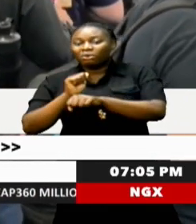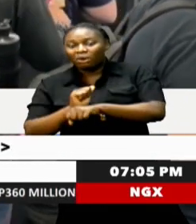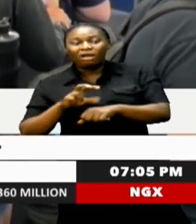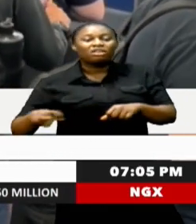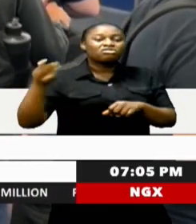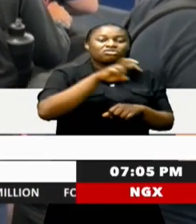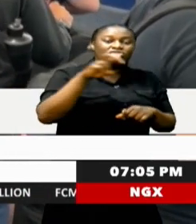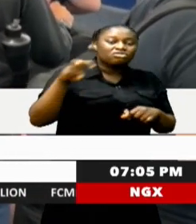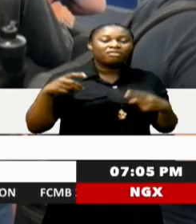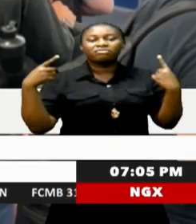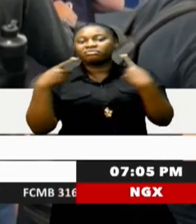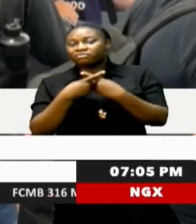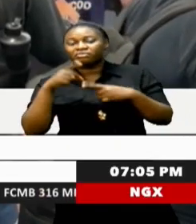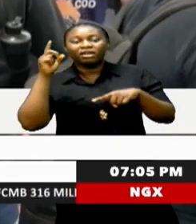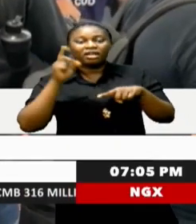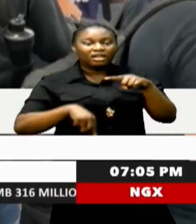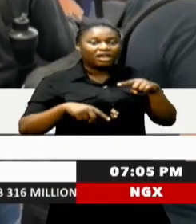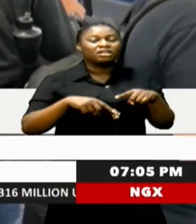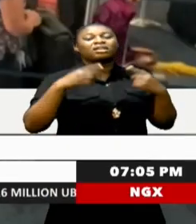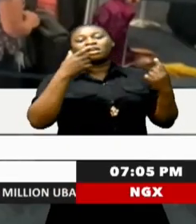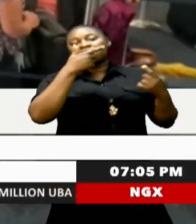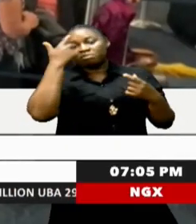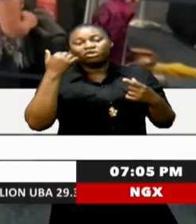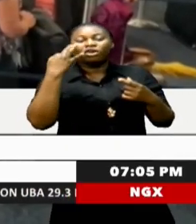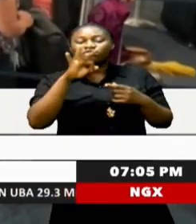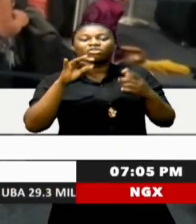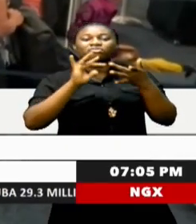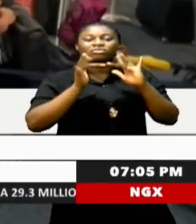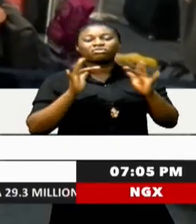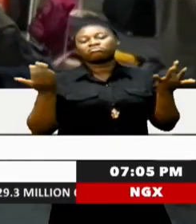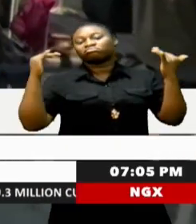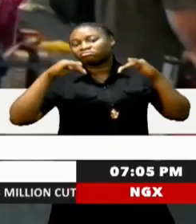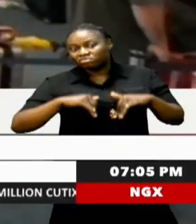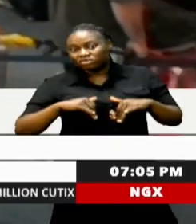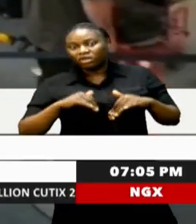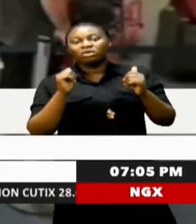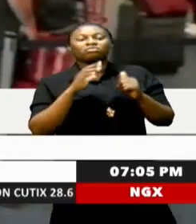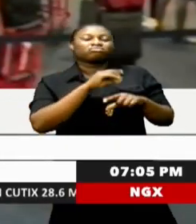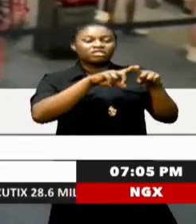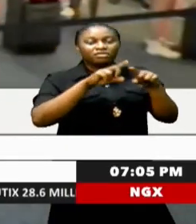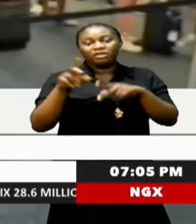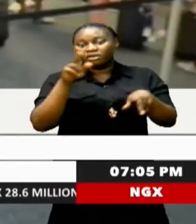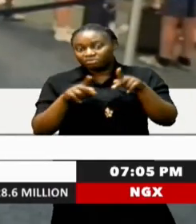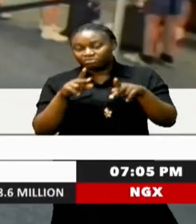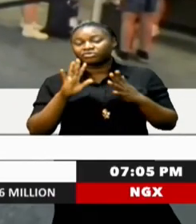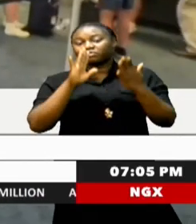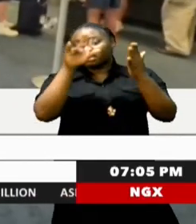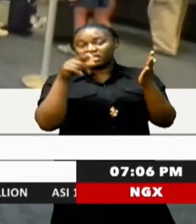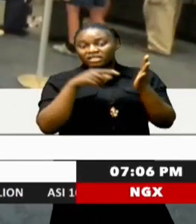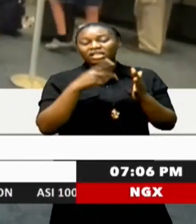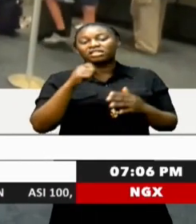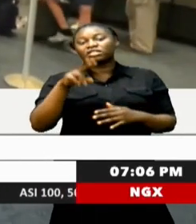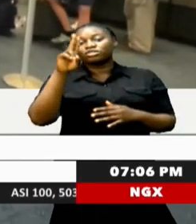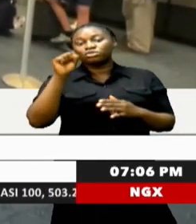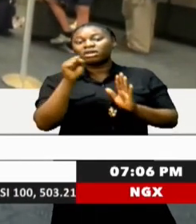plans around the globe have also been thrown into disarray, with airlines, taxis, and rail affected. The U.S.